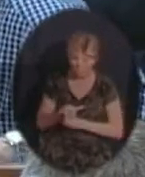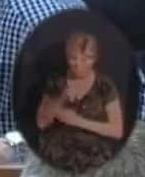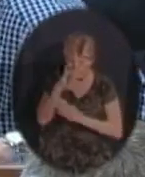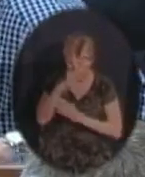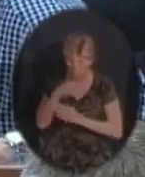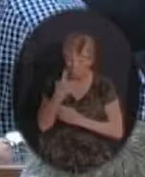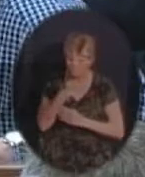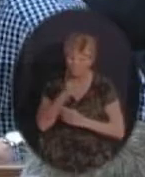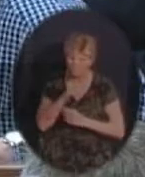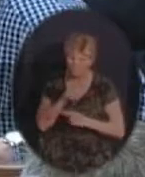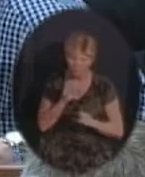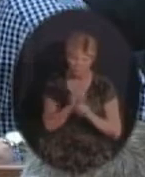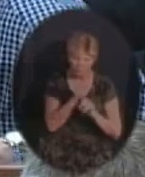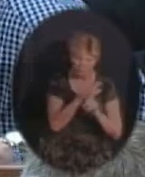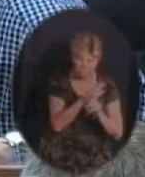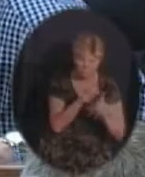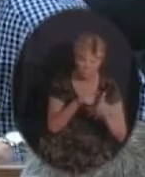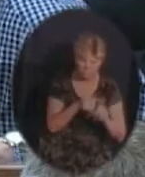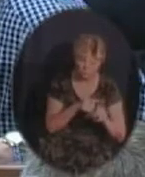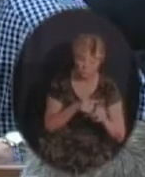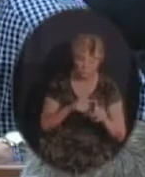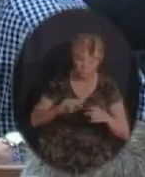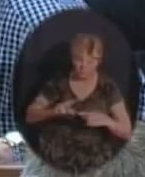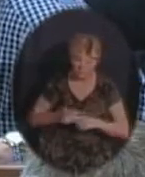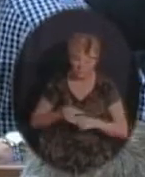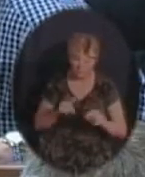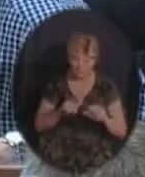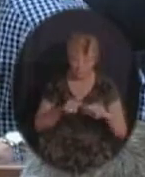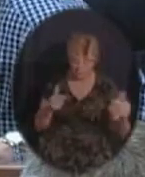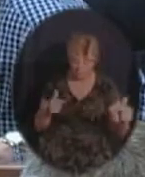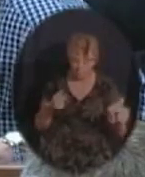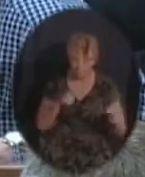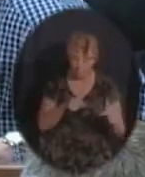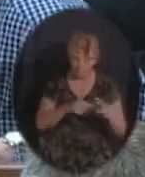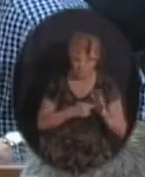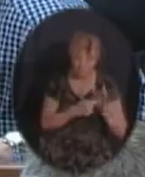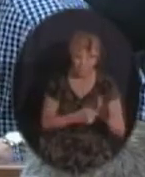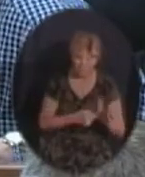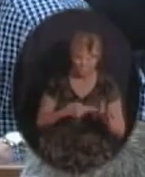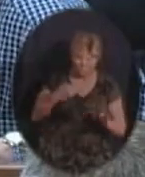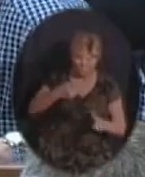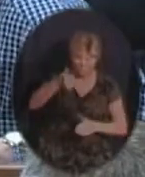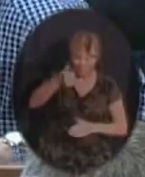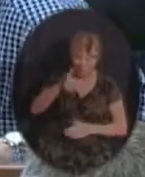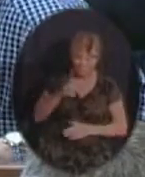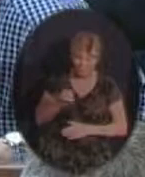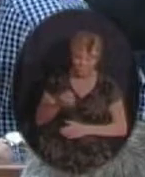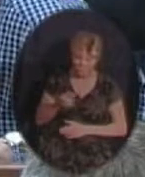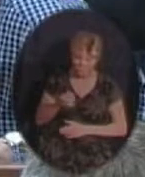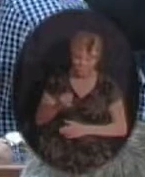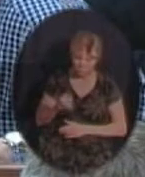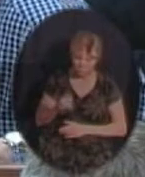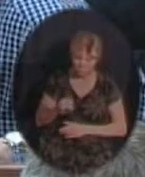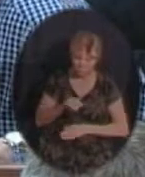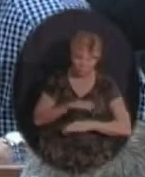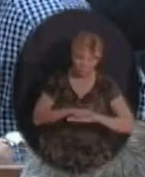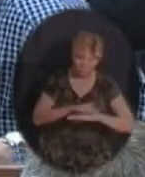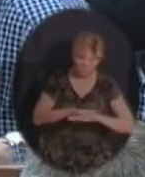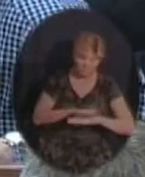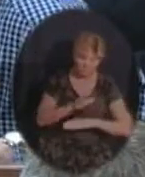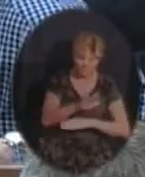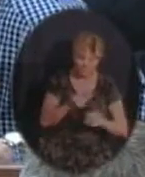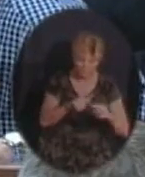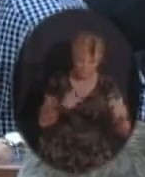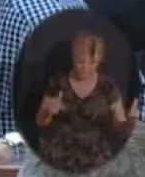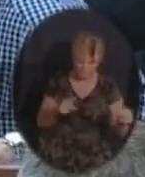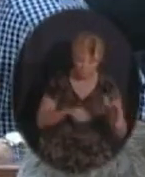higher scores on standardized tests in reading and language arts, that children who study a second language show greater cognitive development in